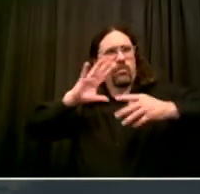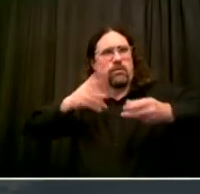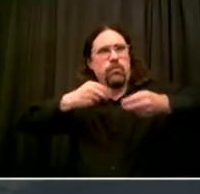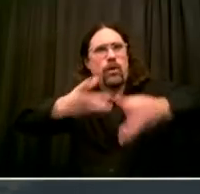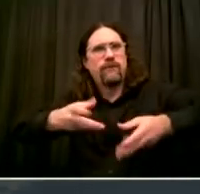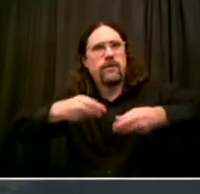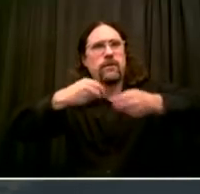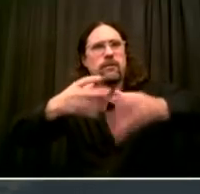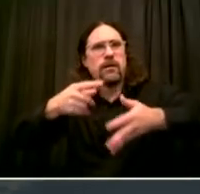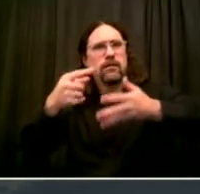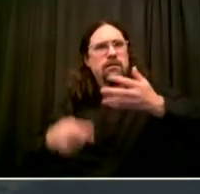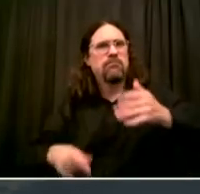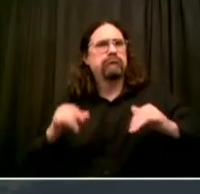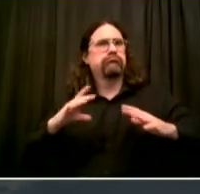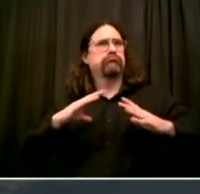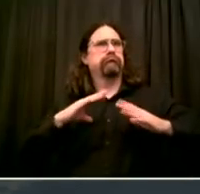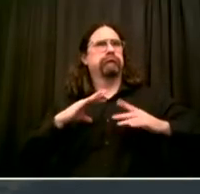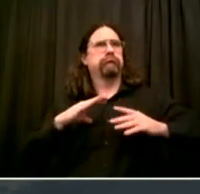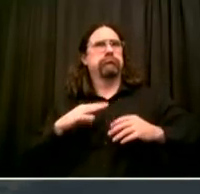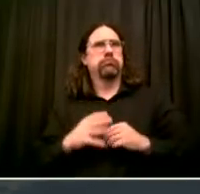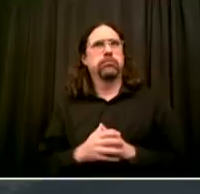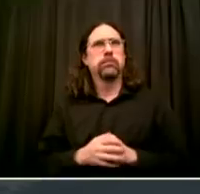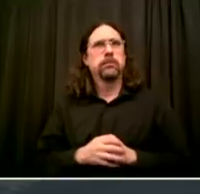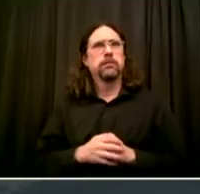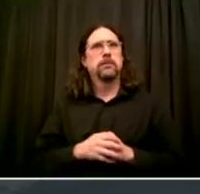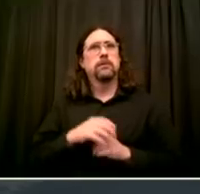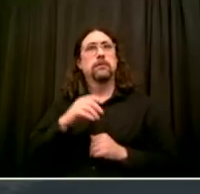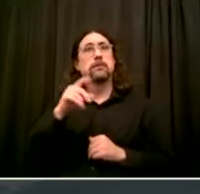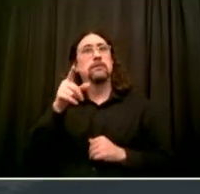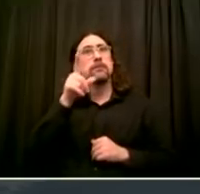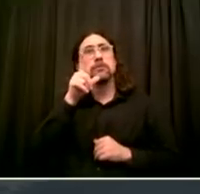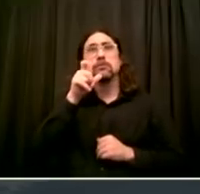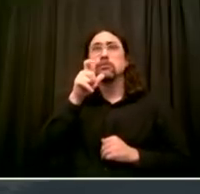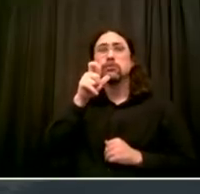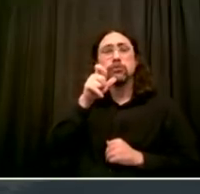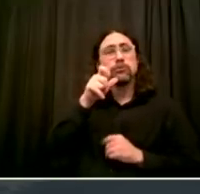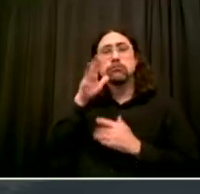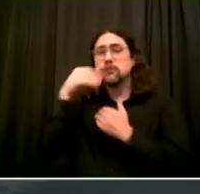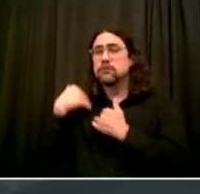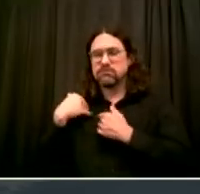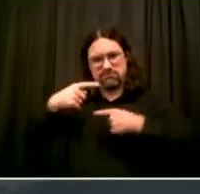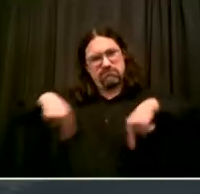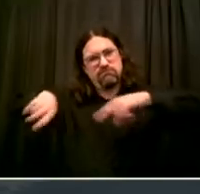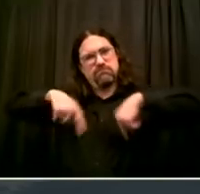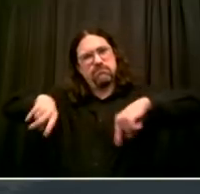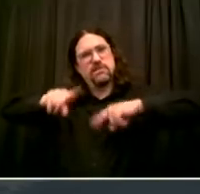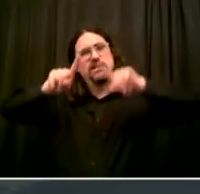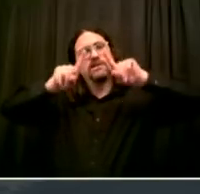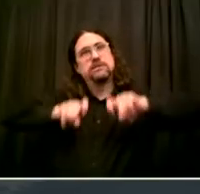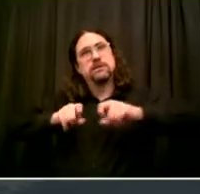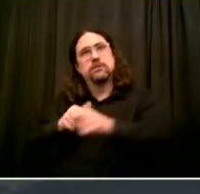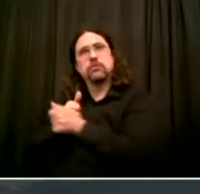trace team. There'll be phone calls, in-person visits when necessary, text messages, you name it, to stay